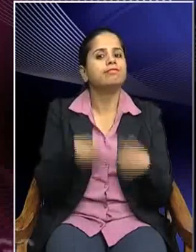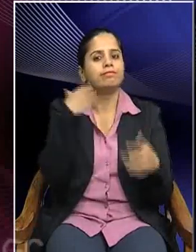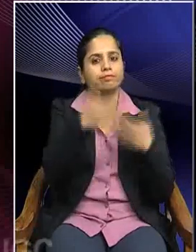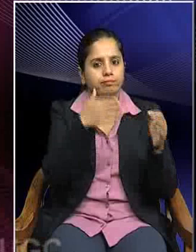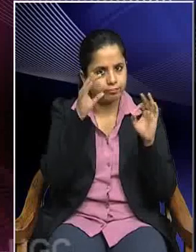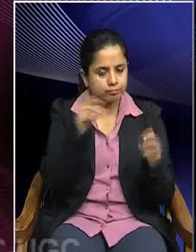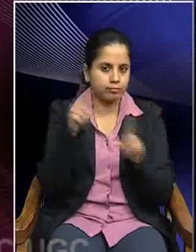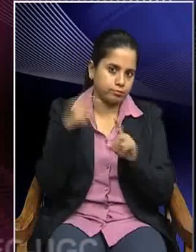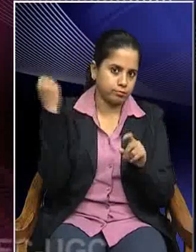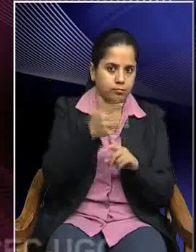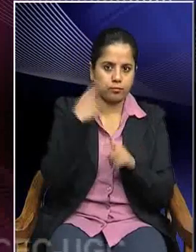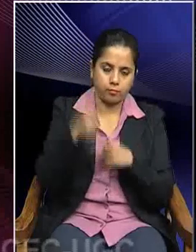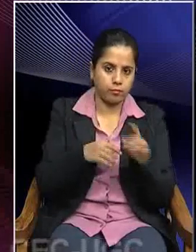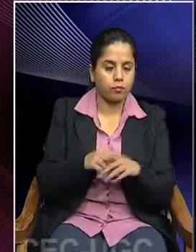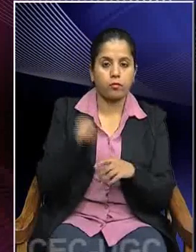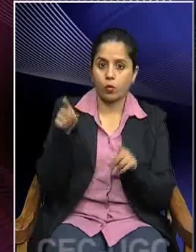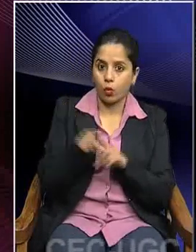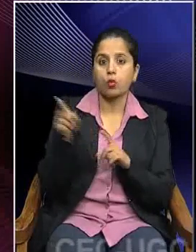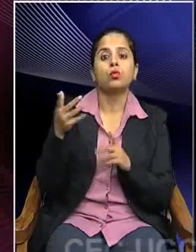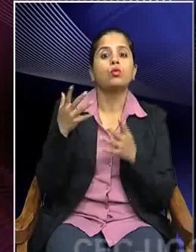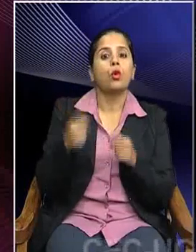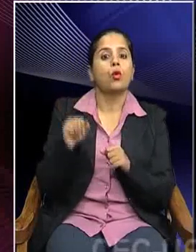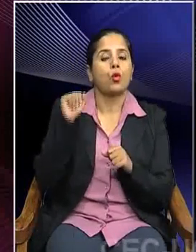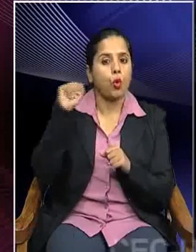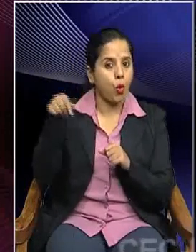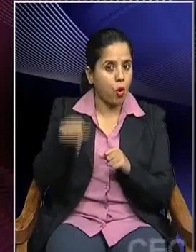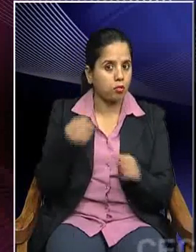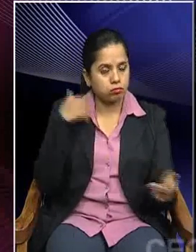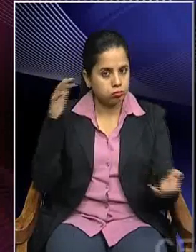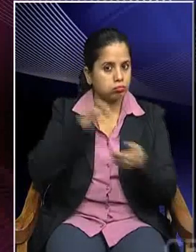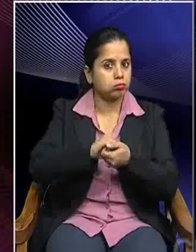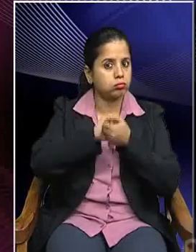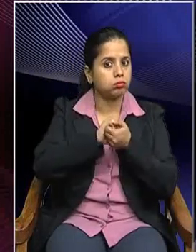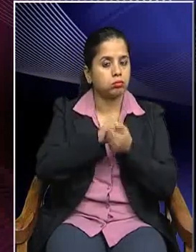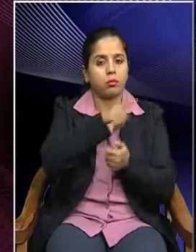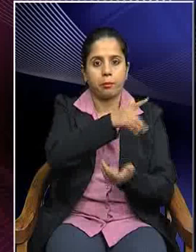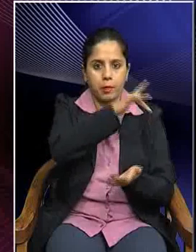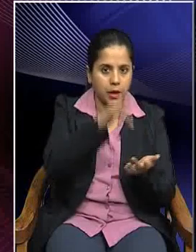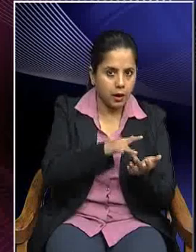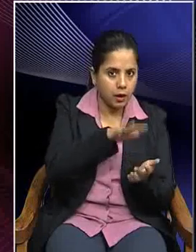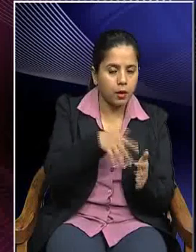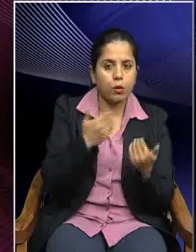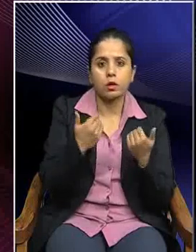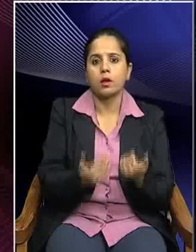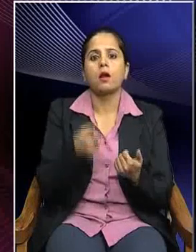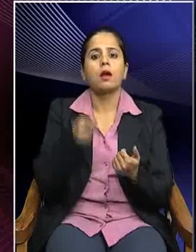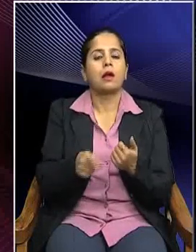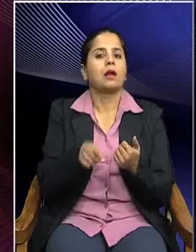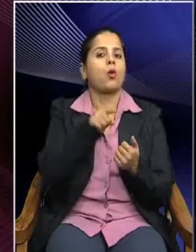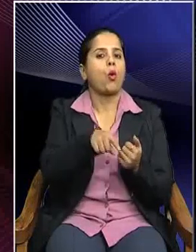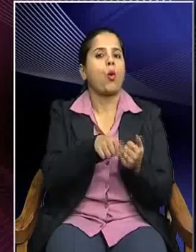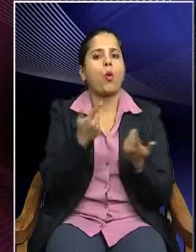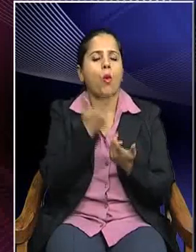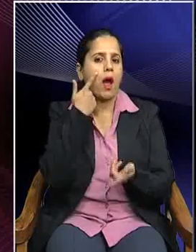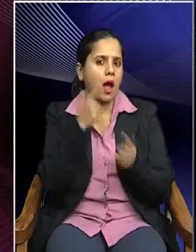and they also want their own affiliation with the place or present day nationality to